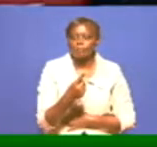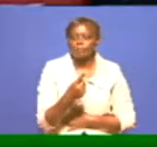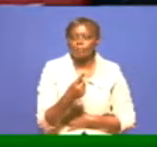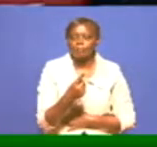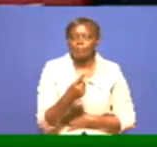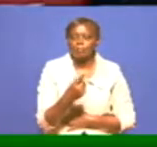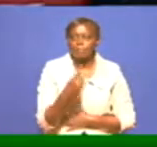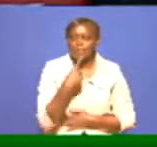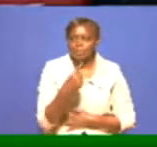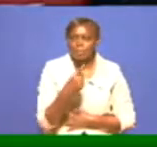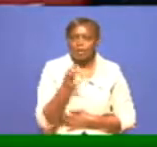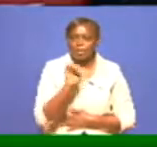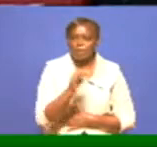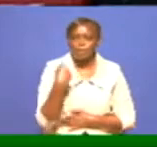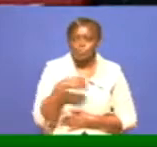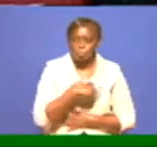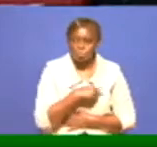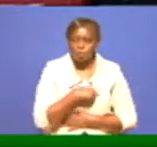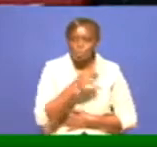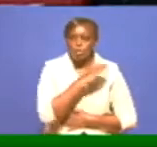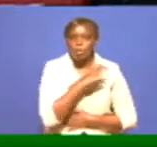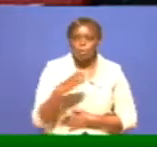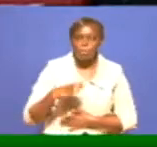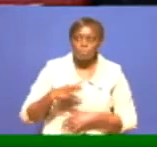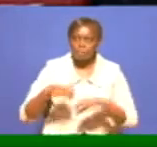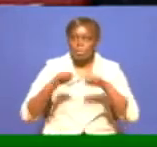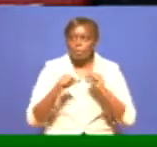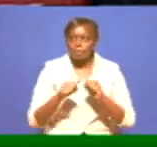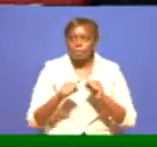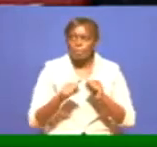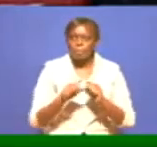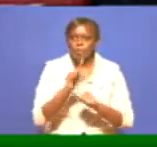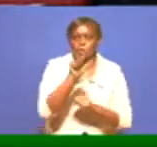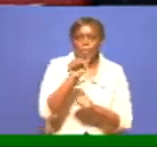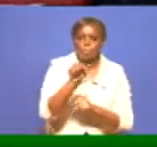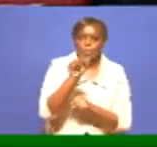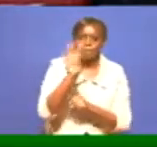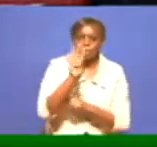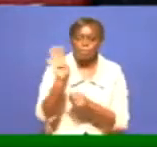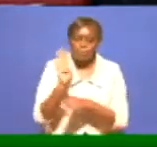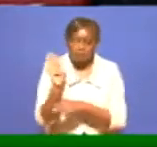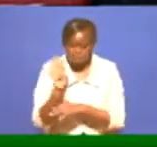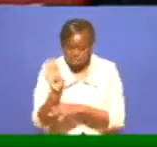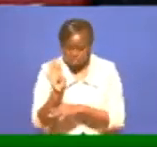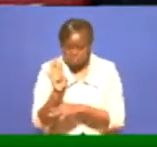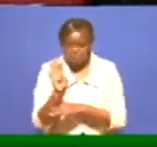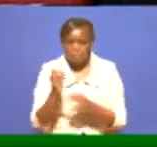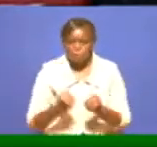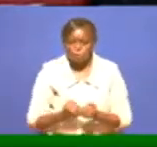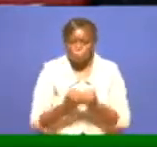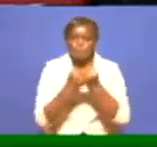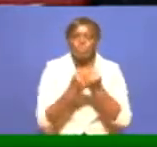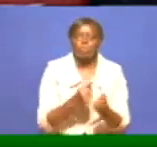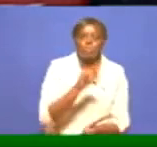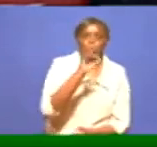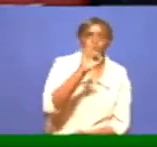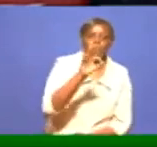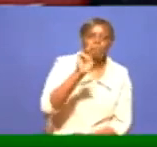Like I've just said that we in the committee we were able to put 1.4 billion to be able to subsidize fertilizer for